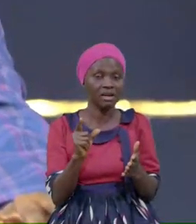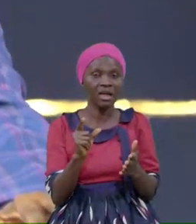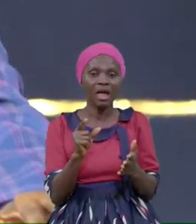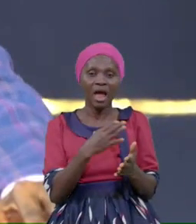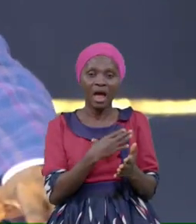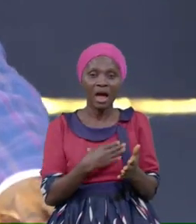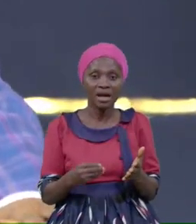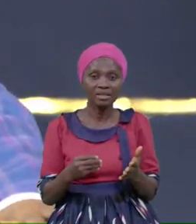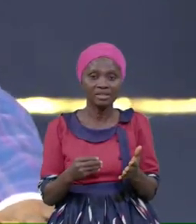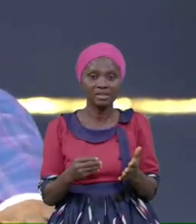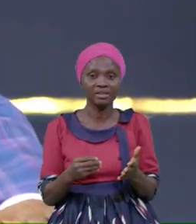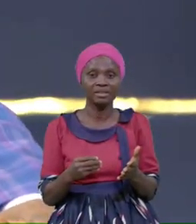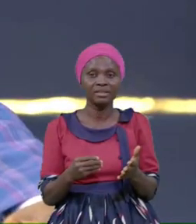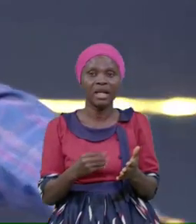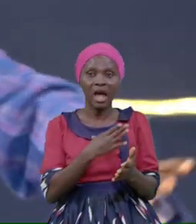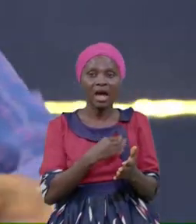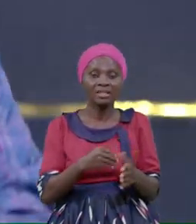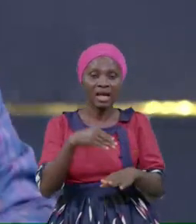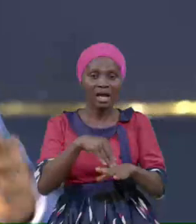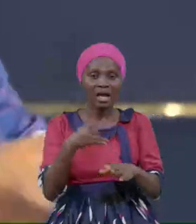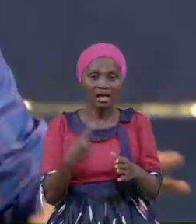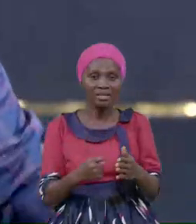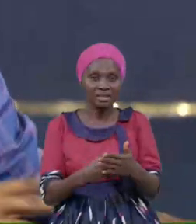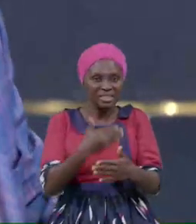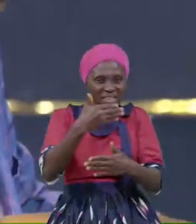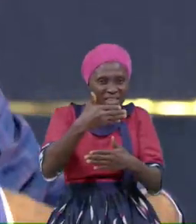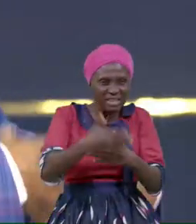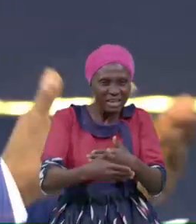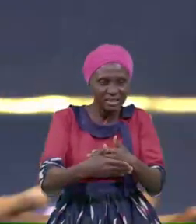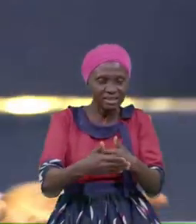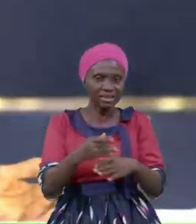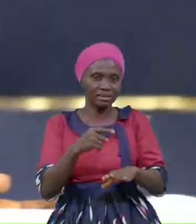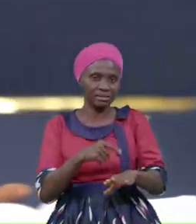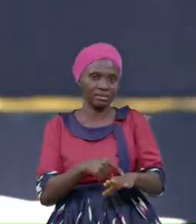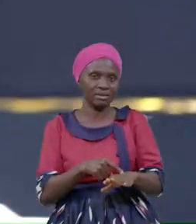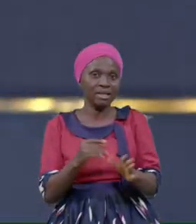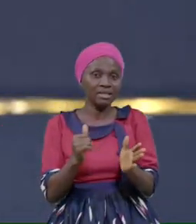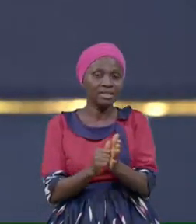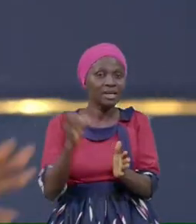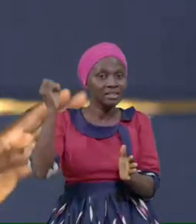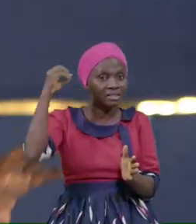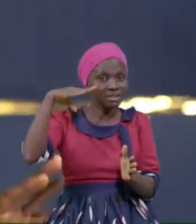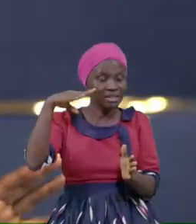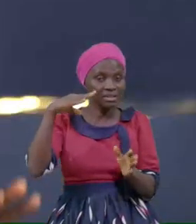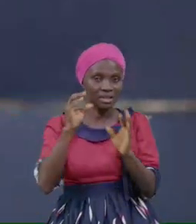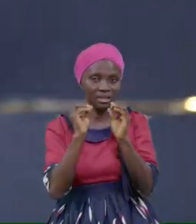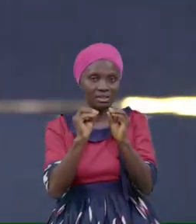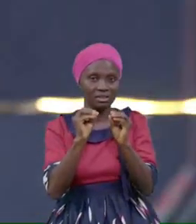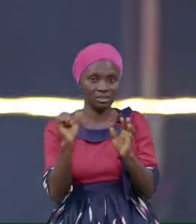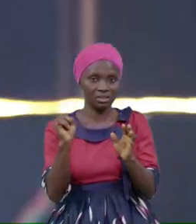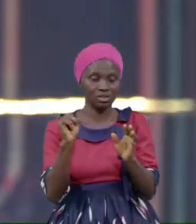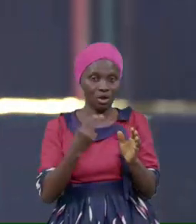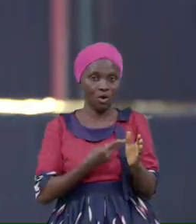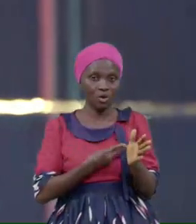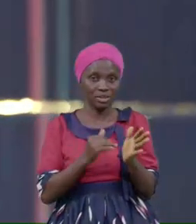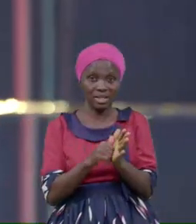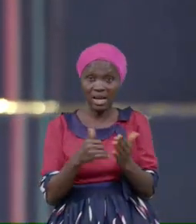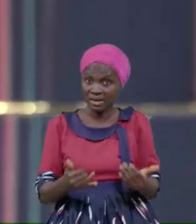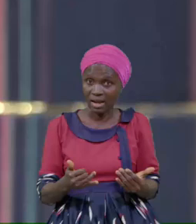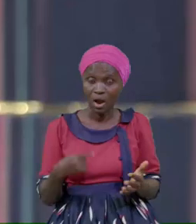next day, at the very next moment, that grace teaches us that now we have the